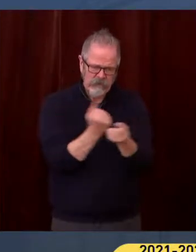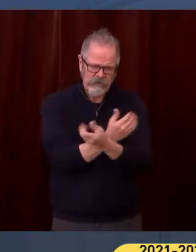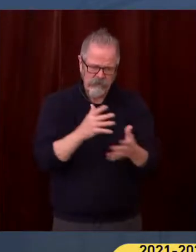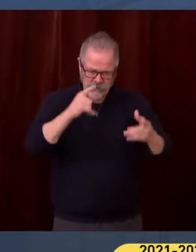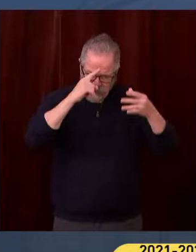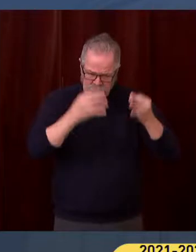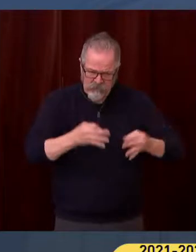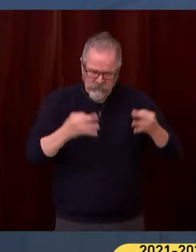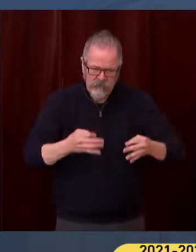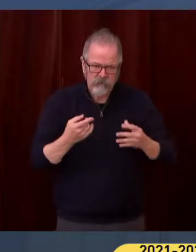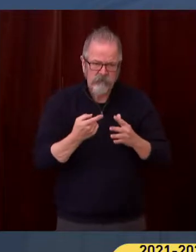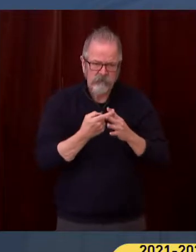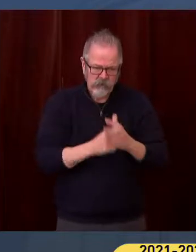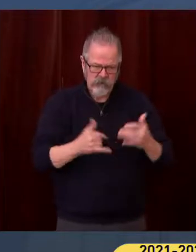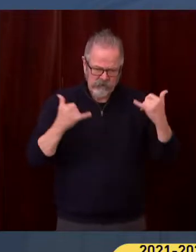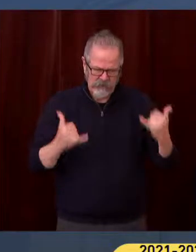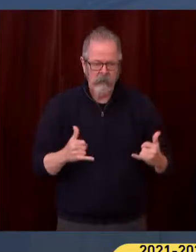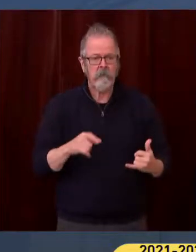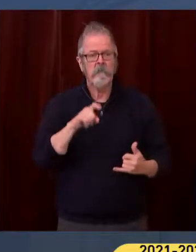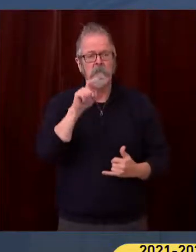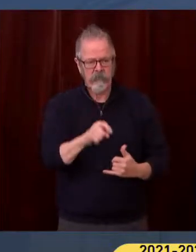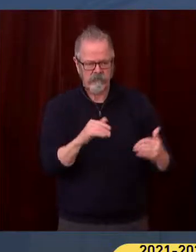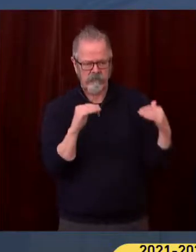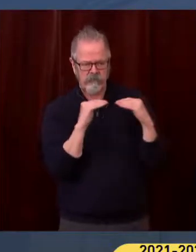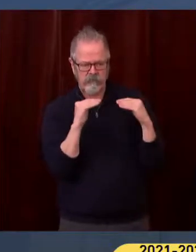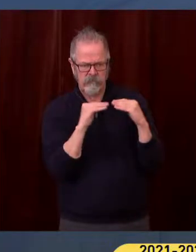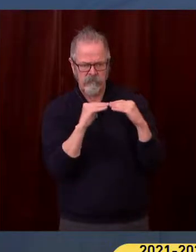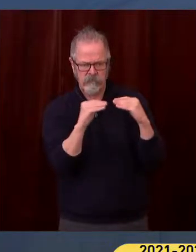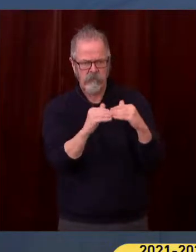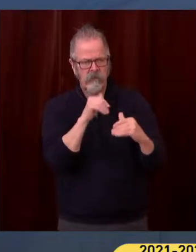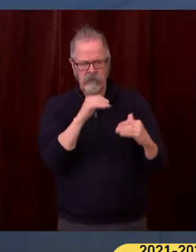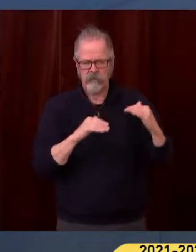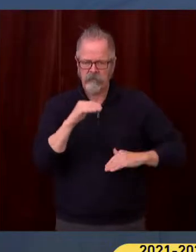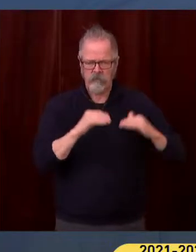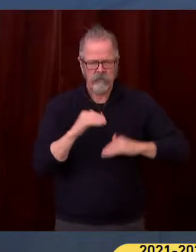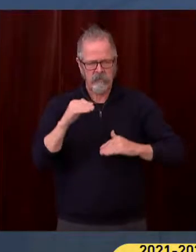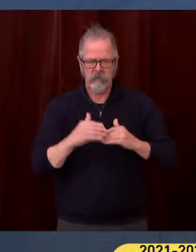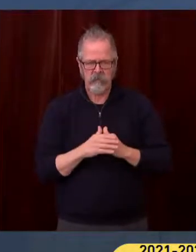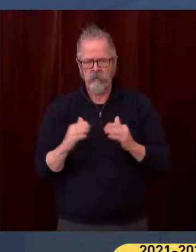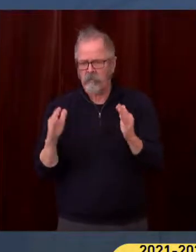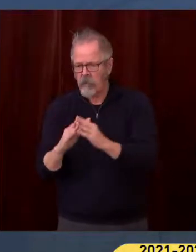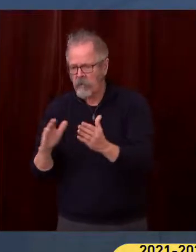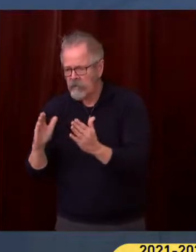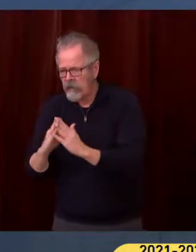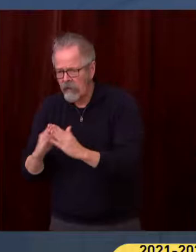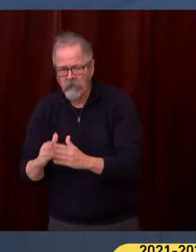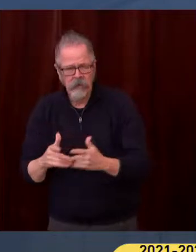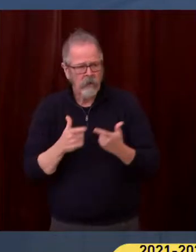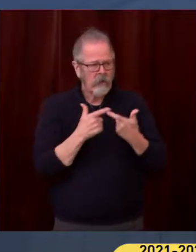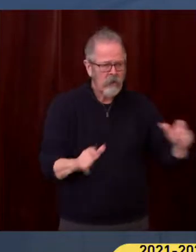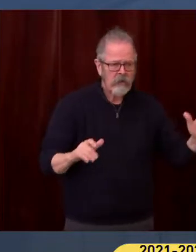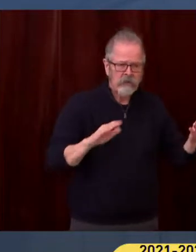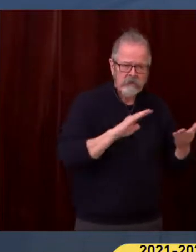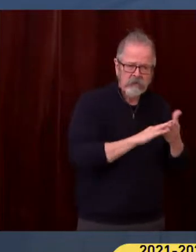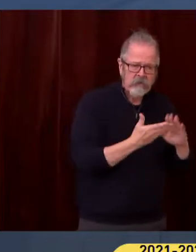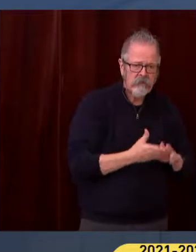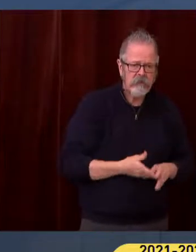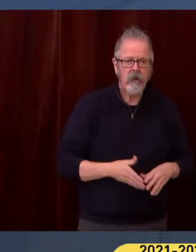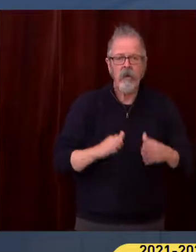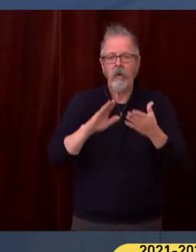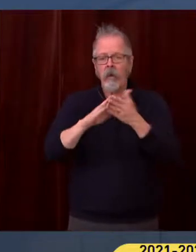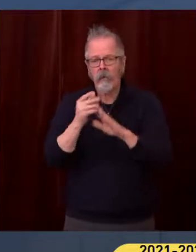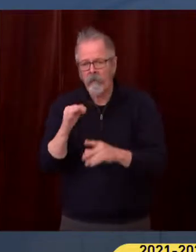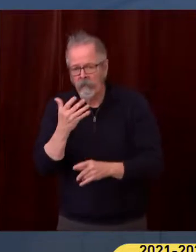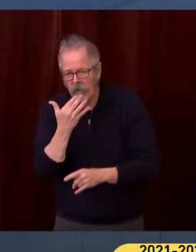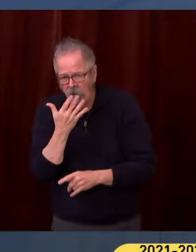small towns are just as much of a partner as the city and just as much of a partner as our communities of color and all the communities that